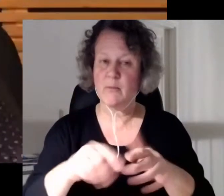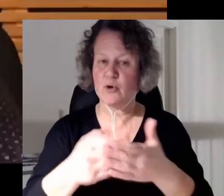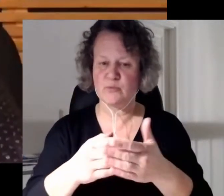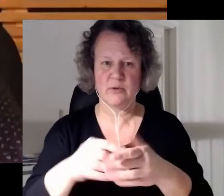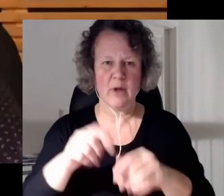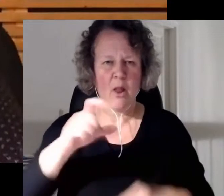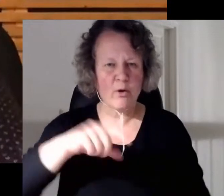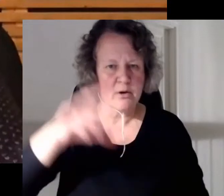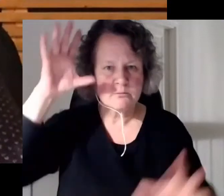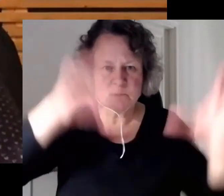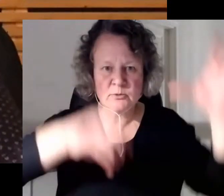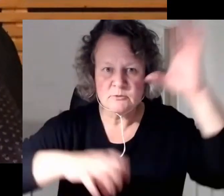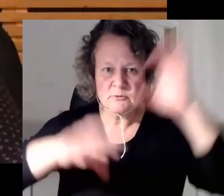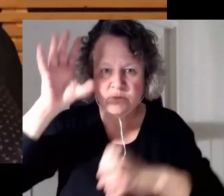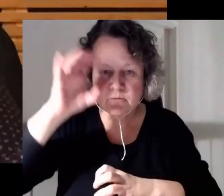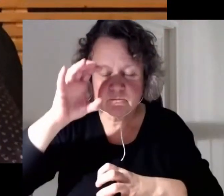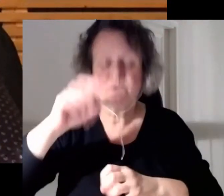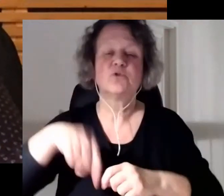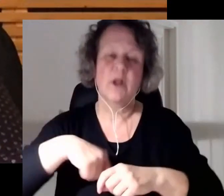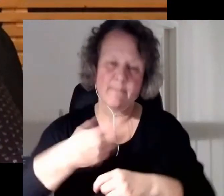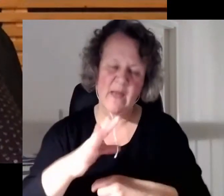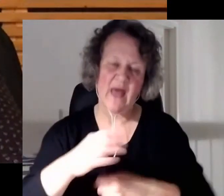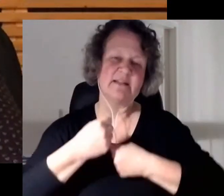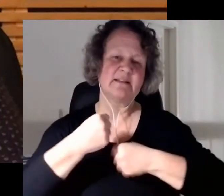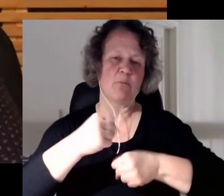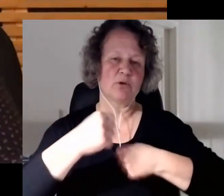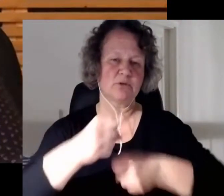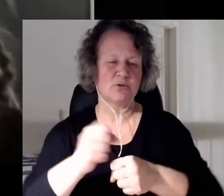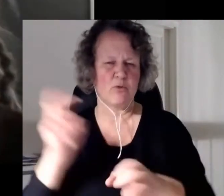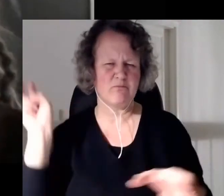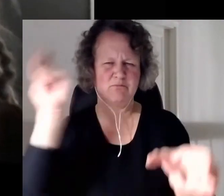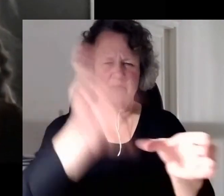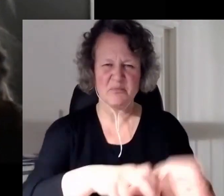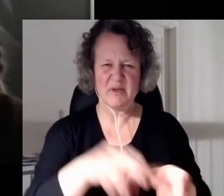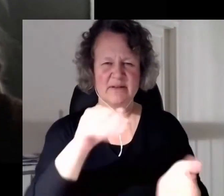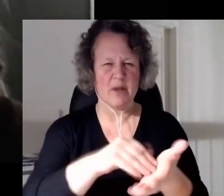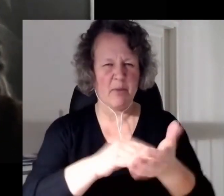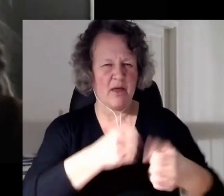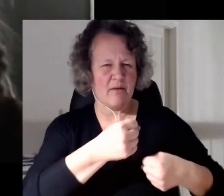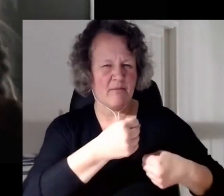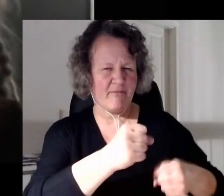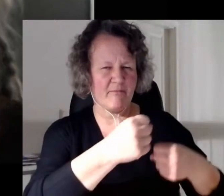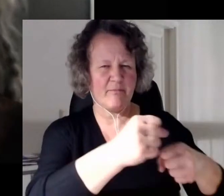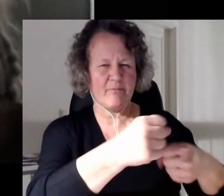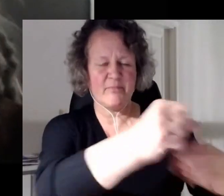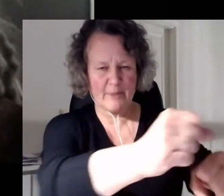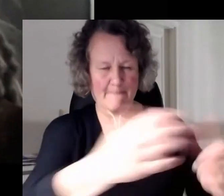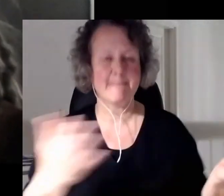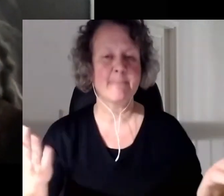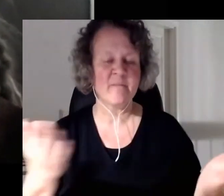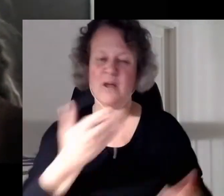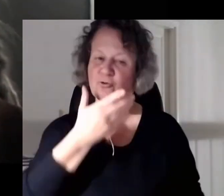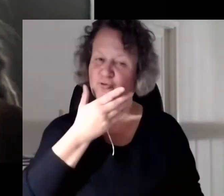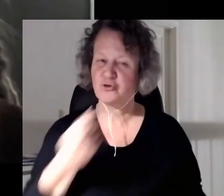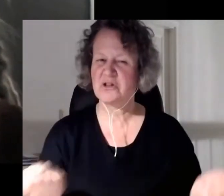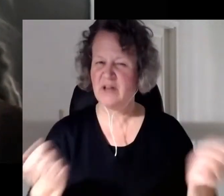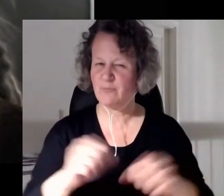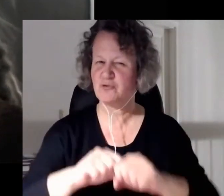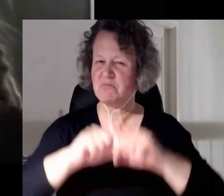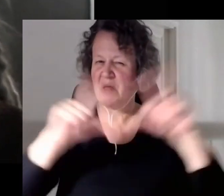cause a run to this sort of communication. I think it's a beautiful final